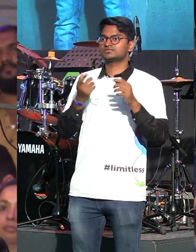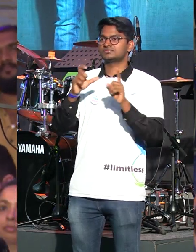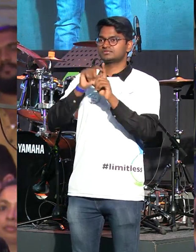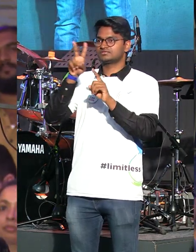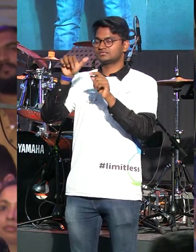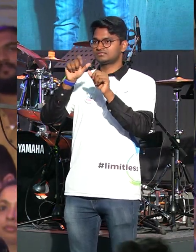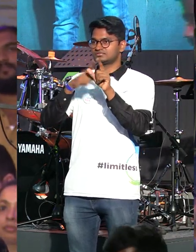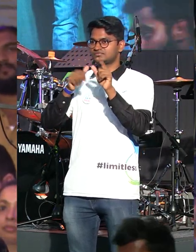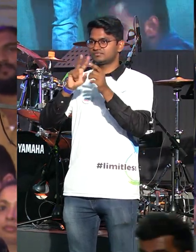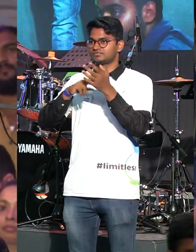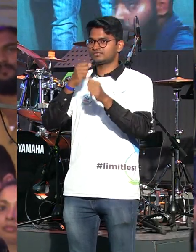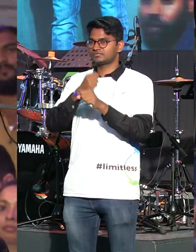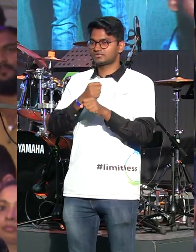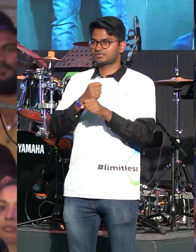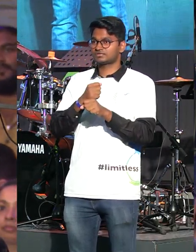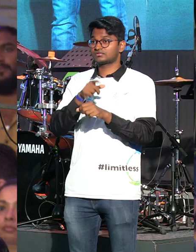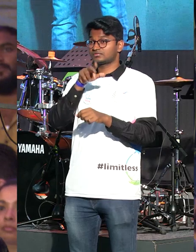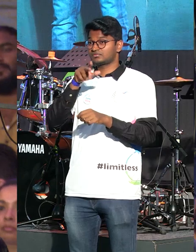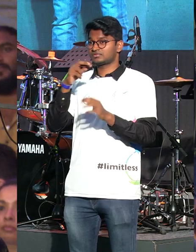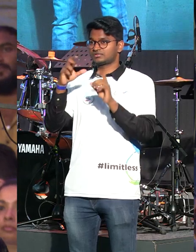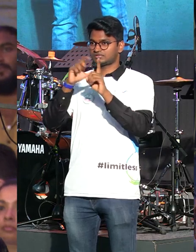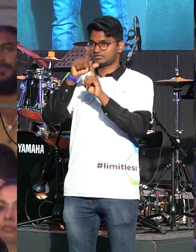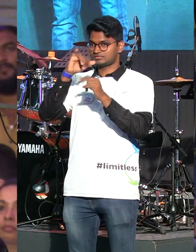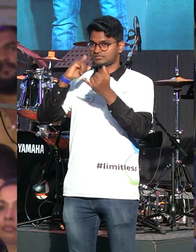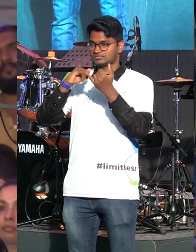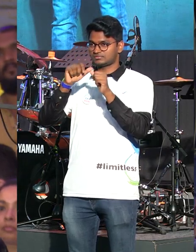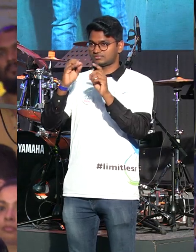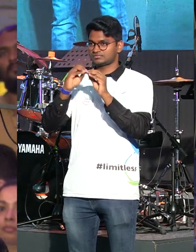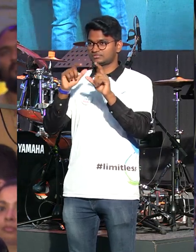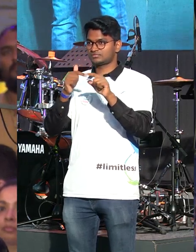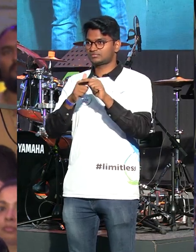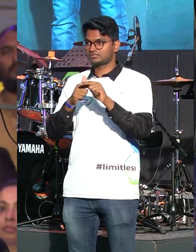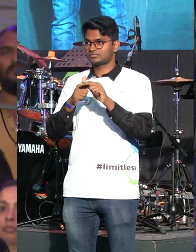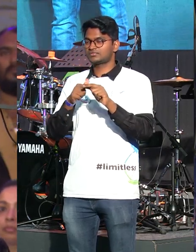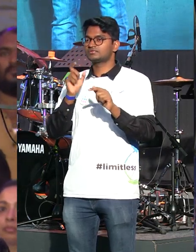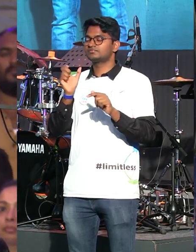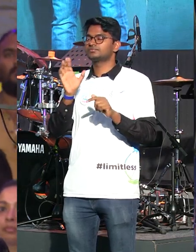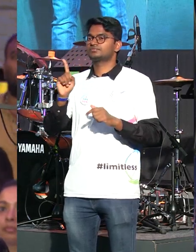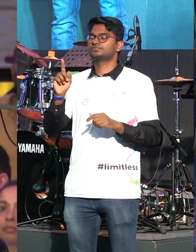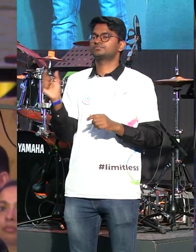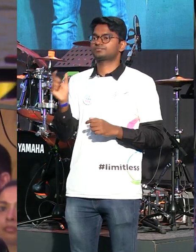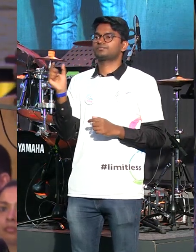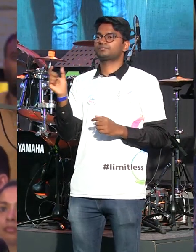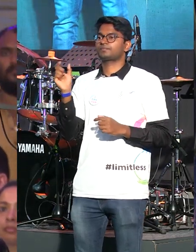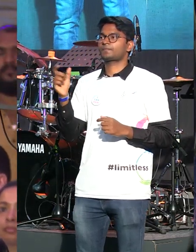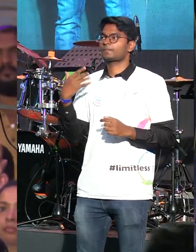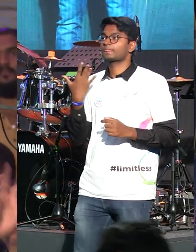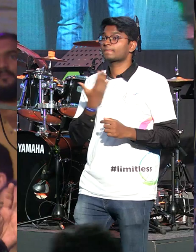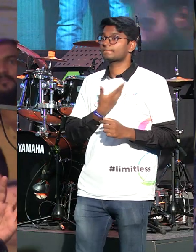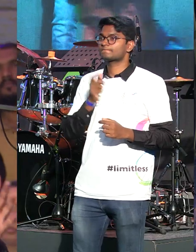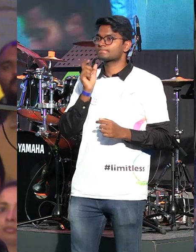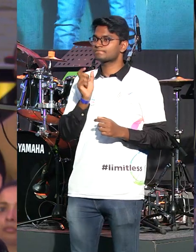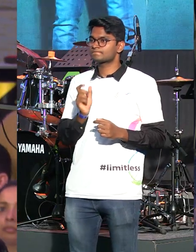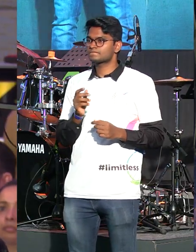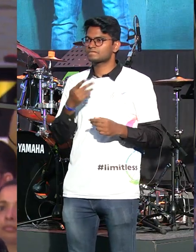because being disabled and calling ourselves disabled is not a slur in any way. right? It is, we are no longer using words like